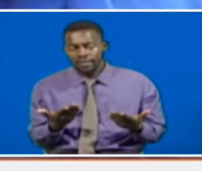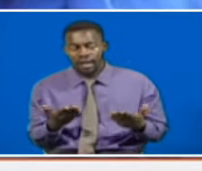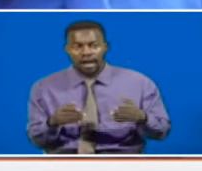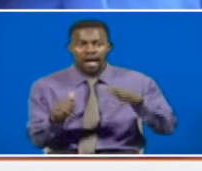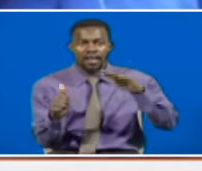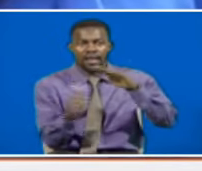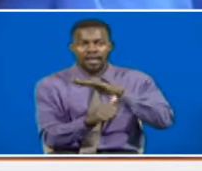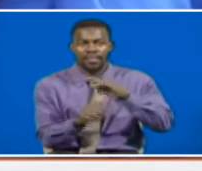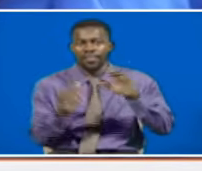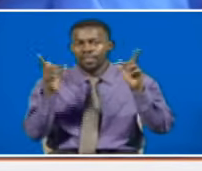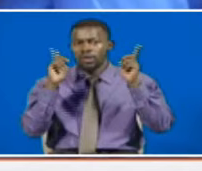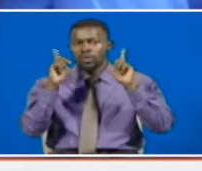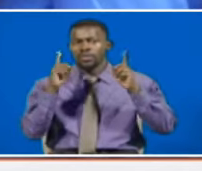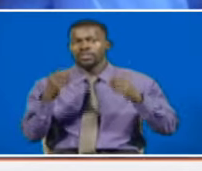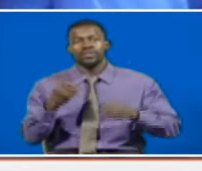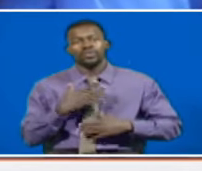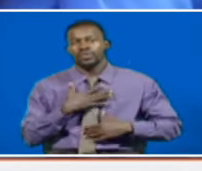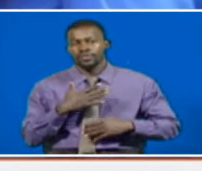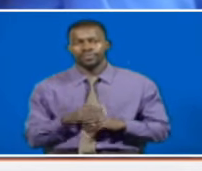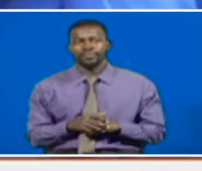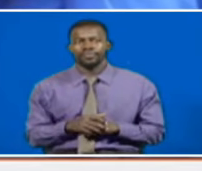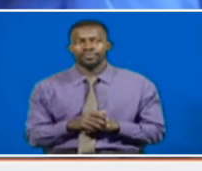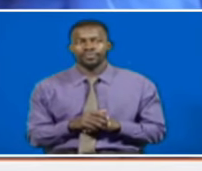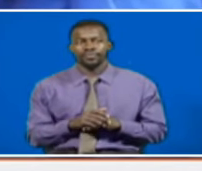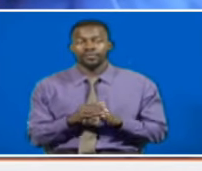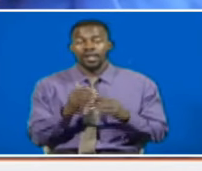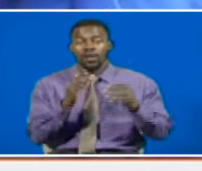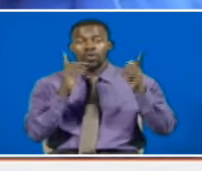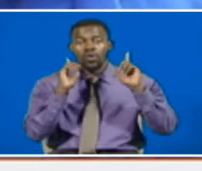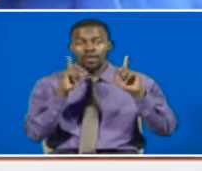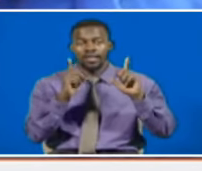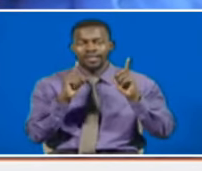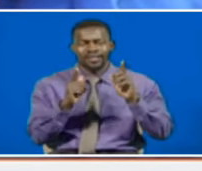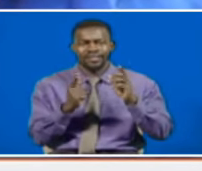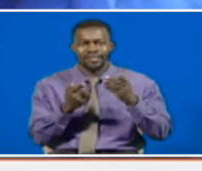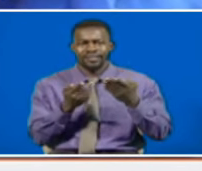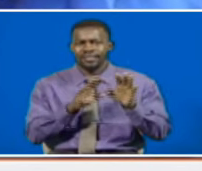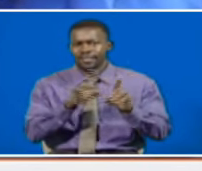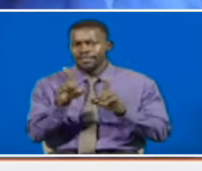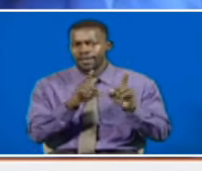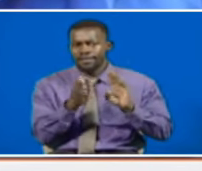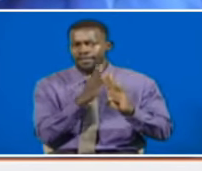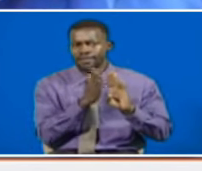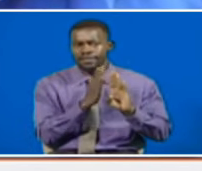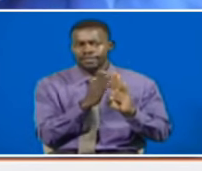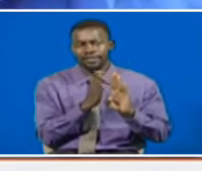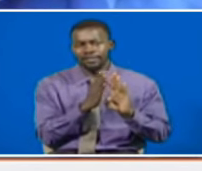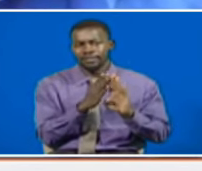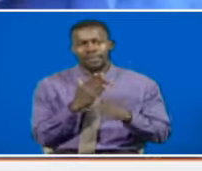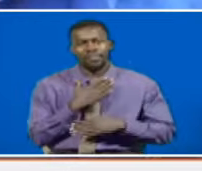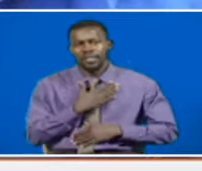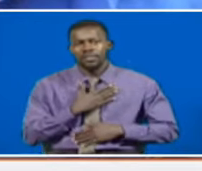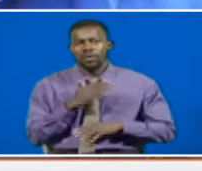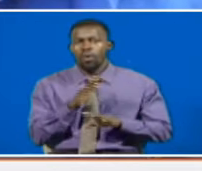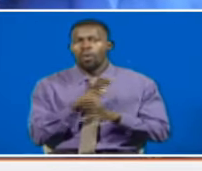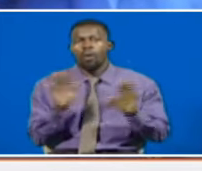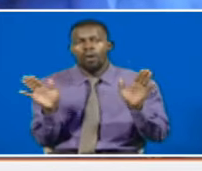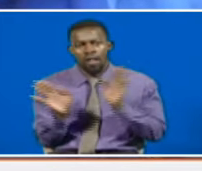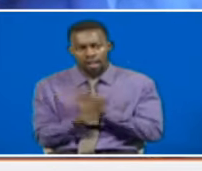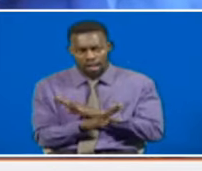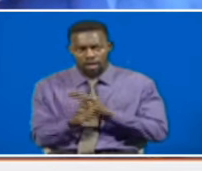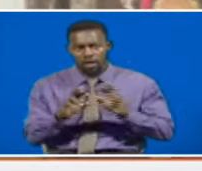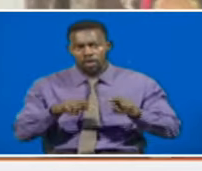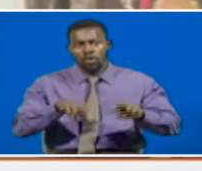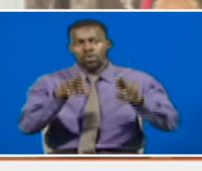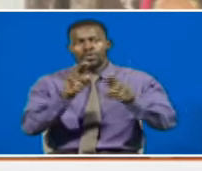could see lane indiscipline and excessive speed that led to this accident that occurred. So we are urging all motorists to follow the rules and regulations that were